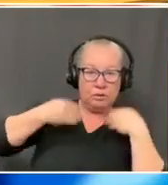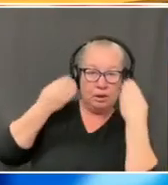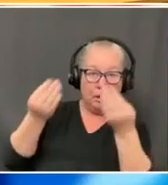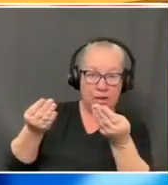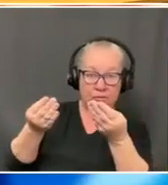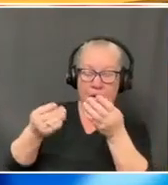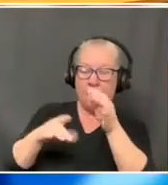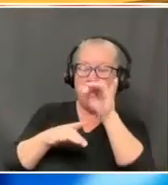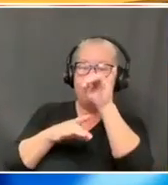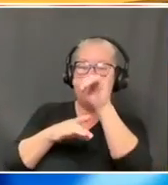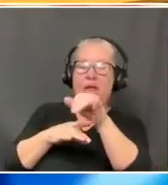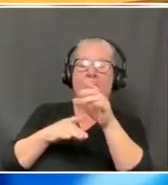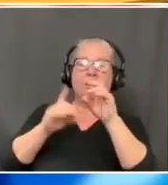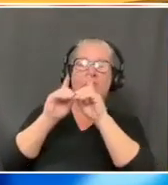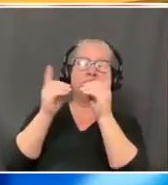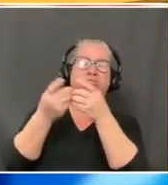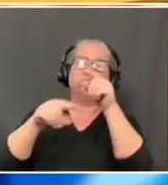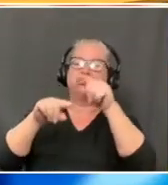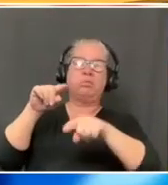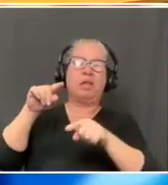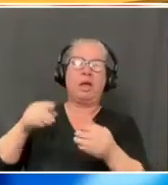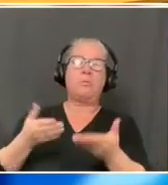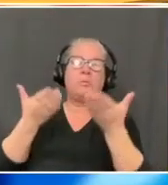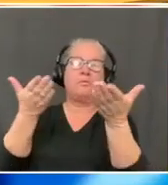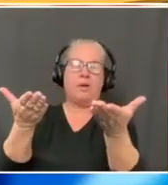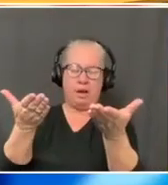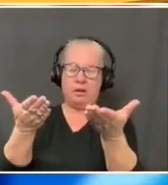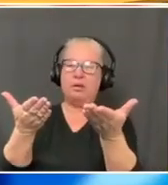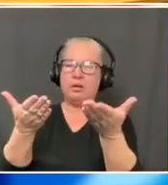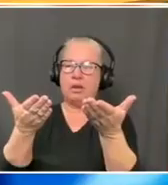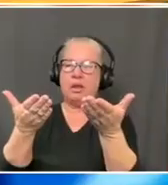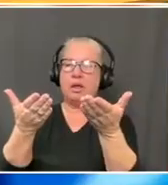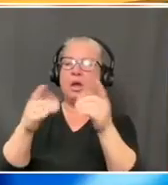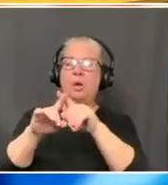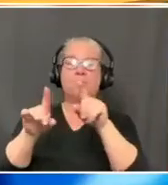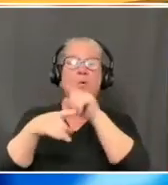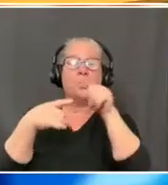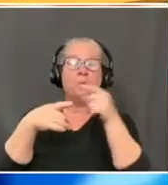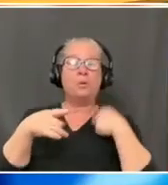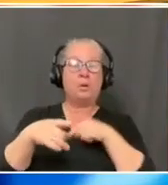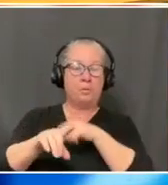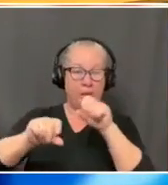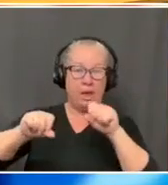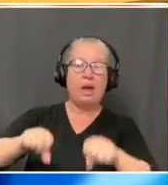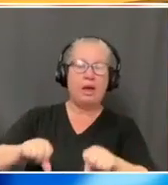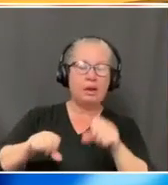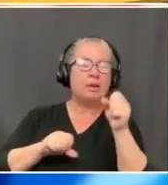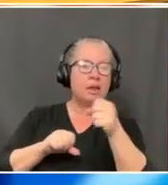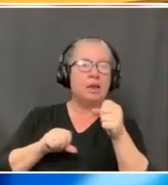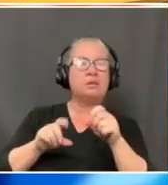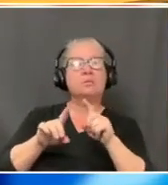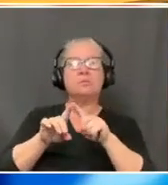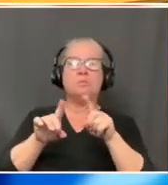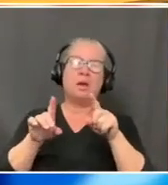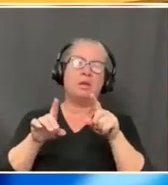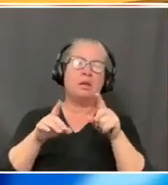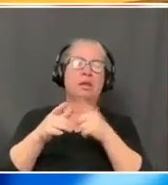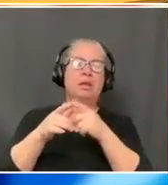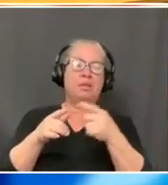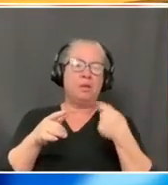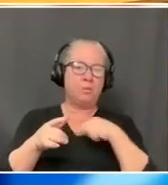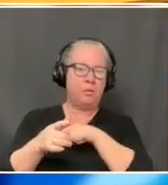then even when we can, there's advocacy to have external resources, and that's, kind of a legal